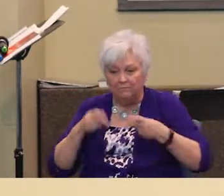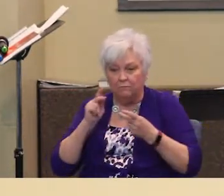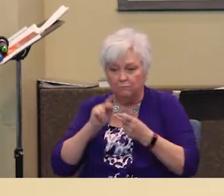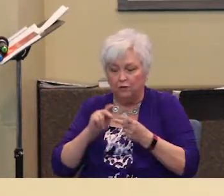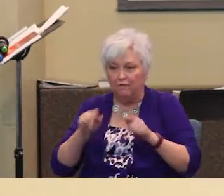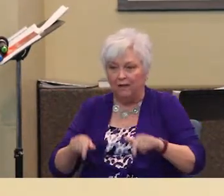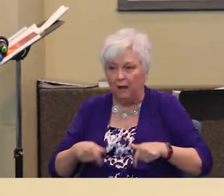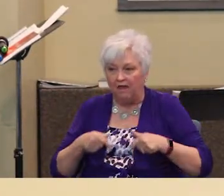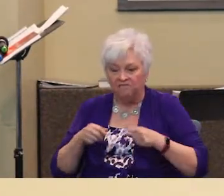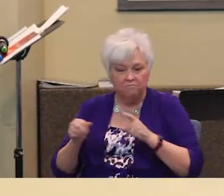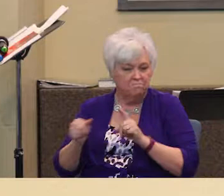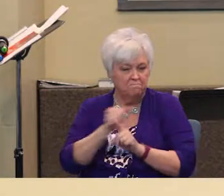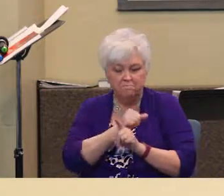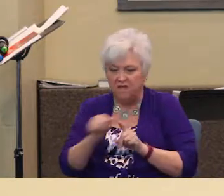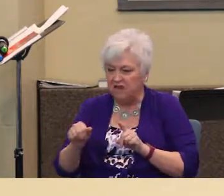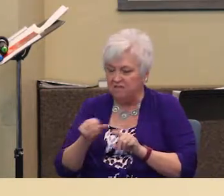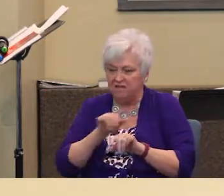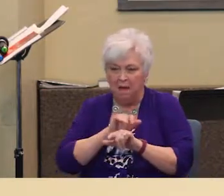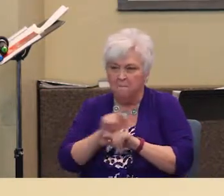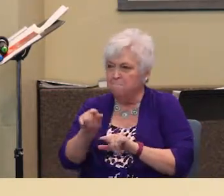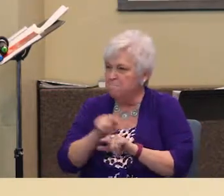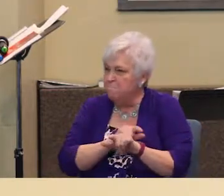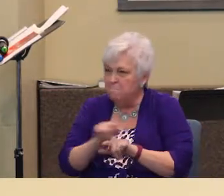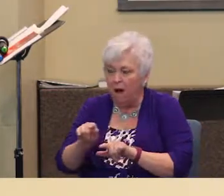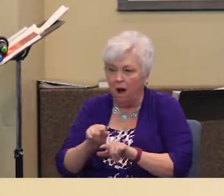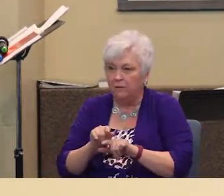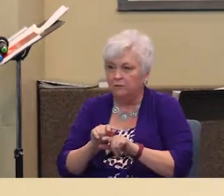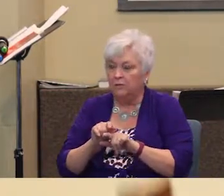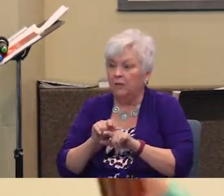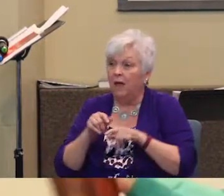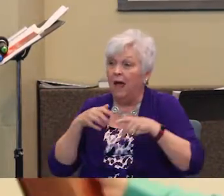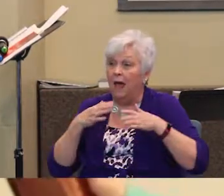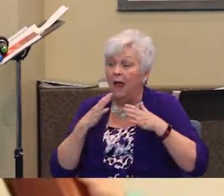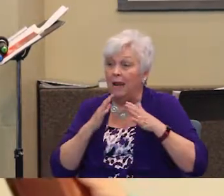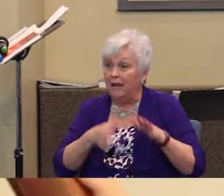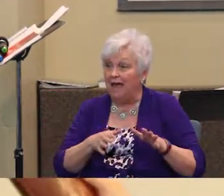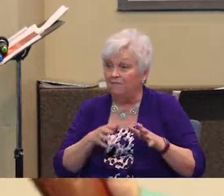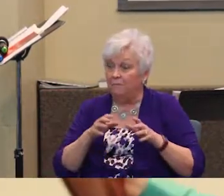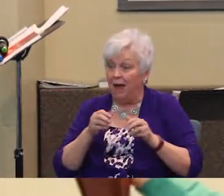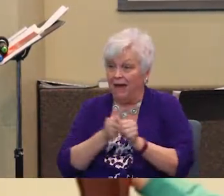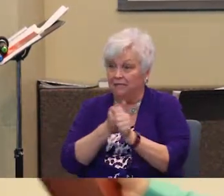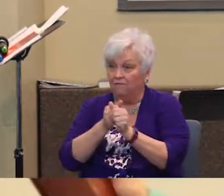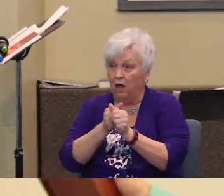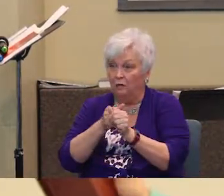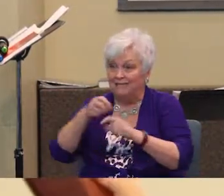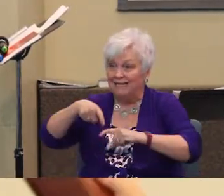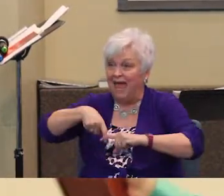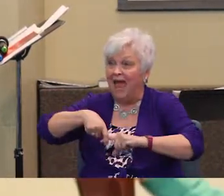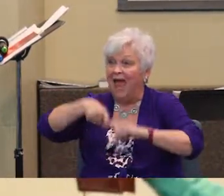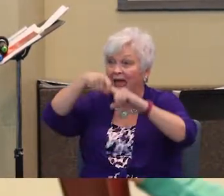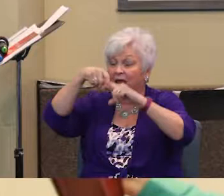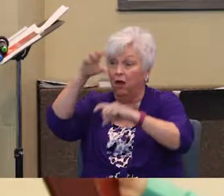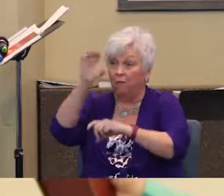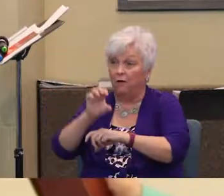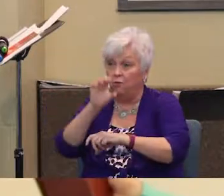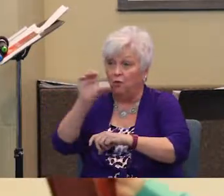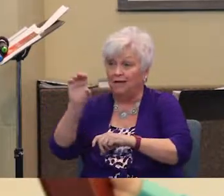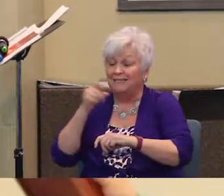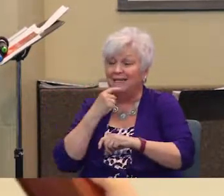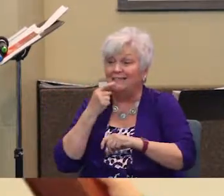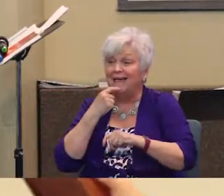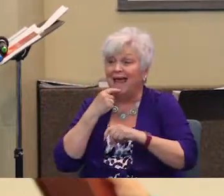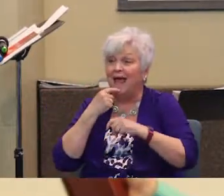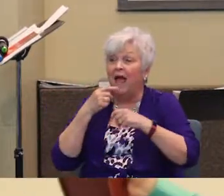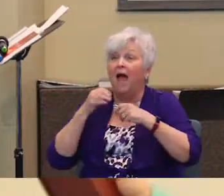beaten, having been scorned, having been abandoned by his followers. And he's hanging on the cross and he's basically saying, I have done what